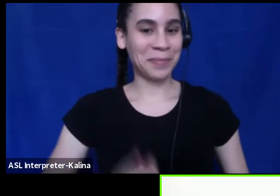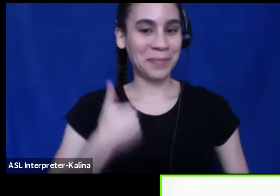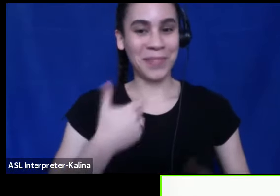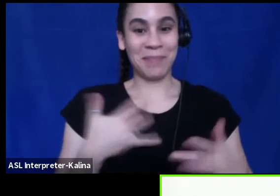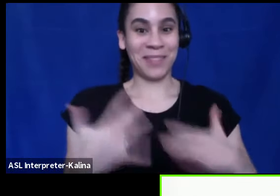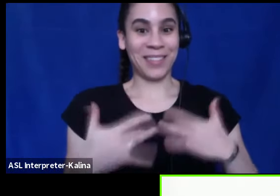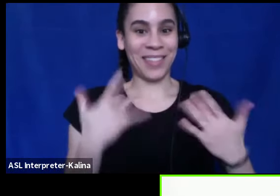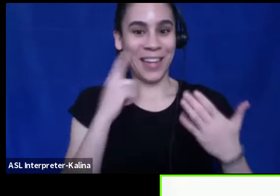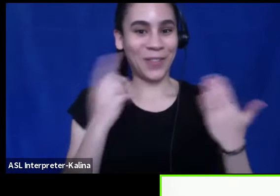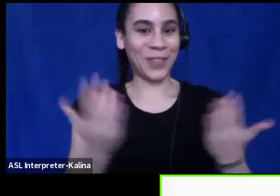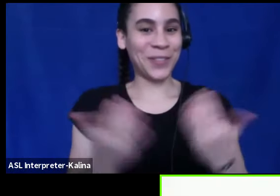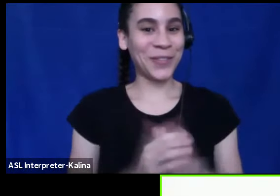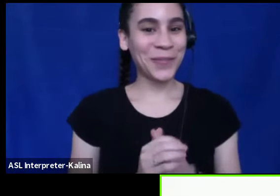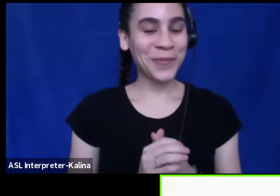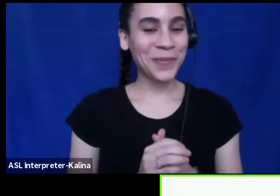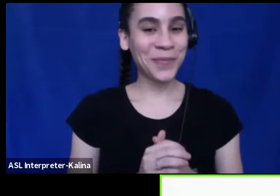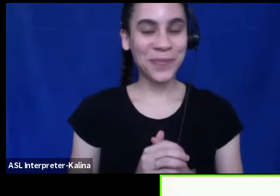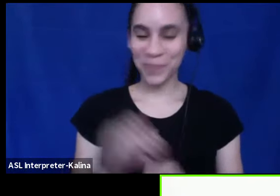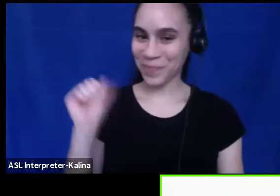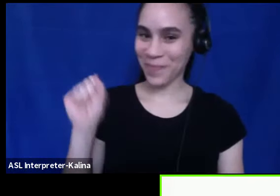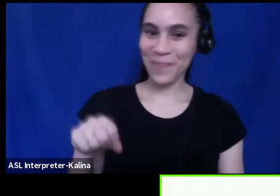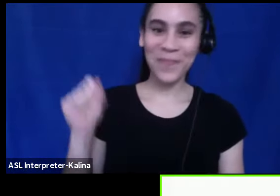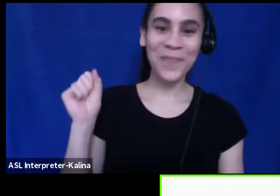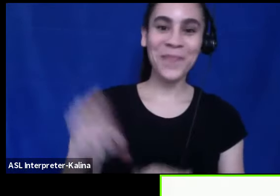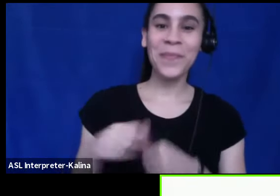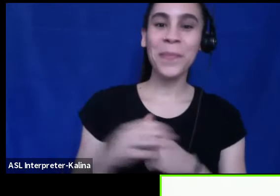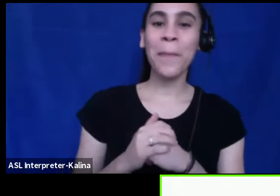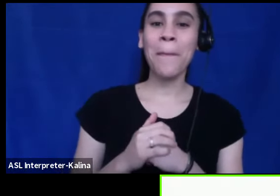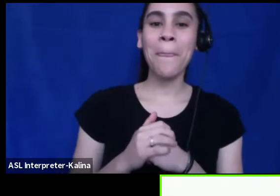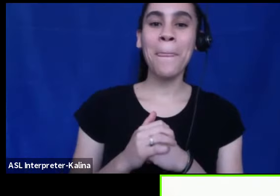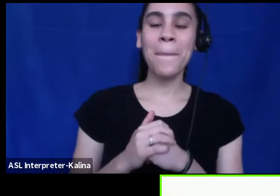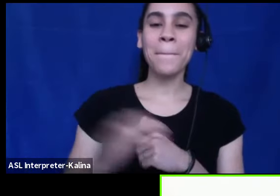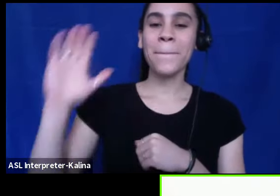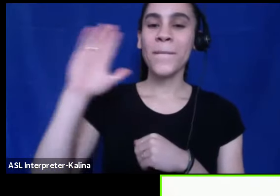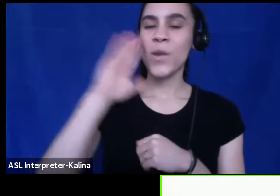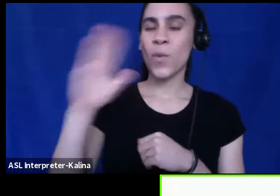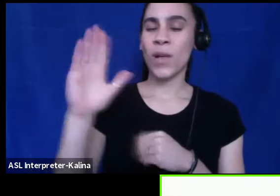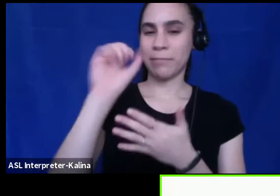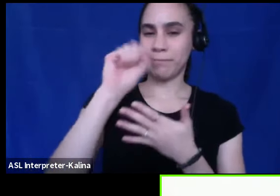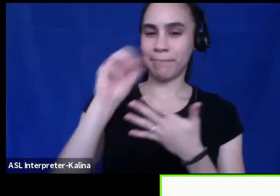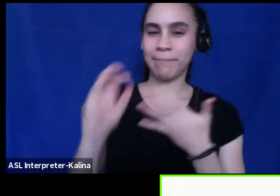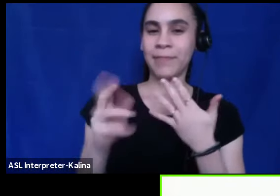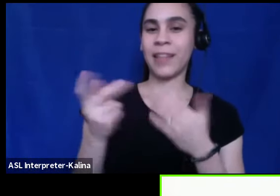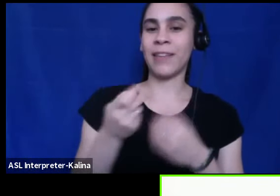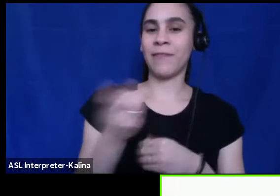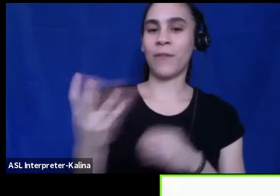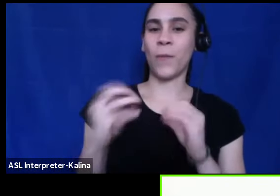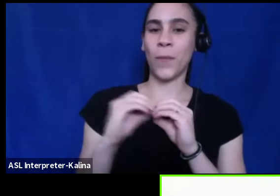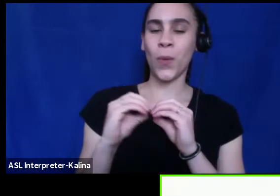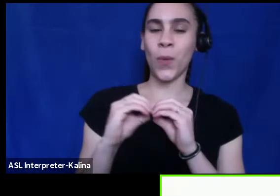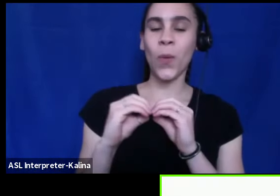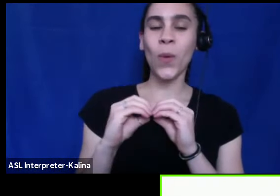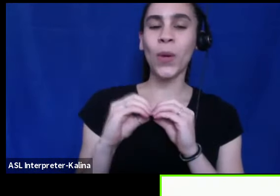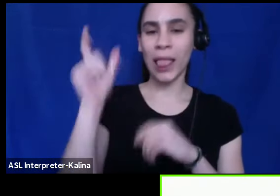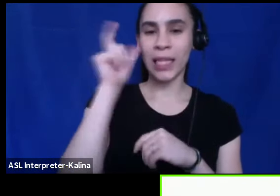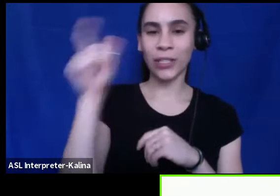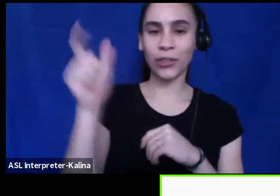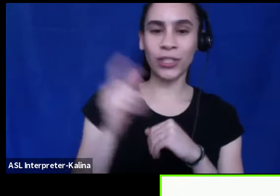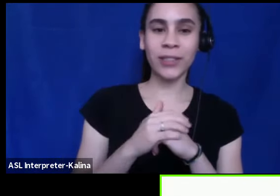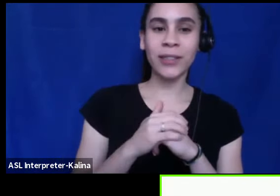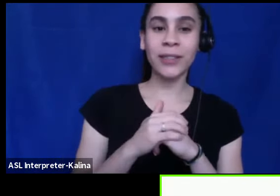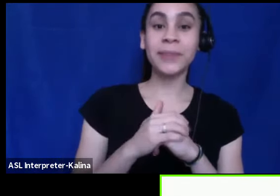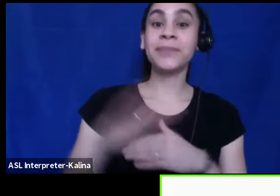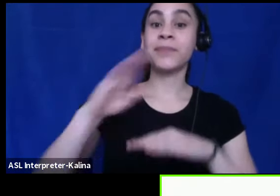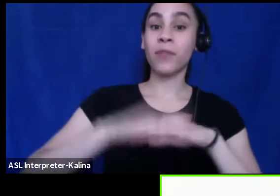Yeah. So let me just go over a few more logistics, and then we'll jump right in. So on screen